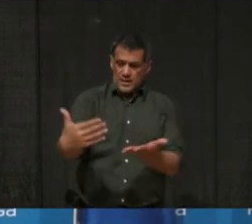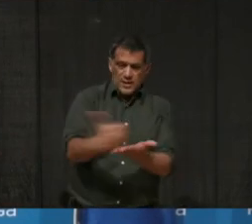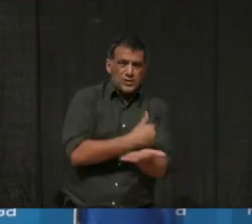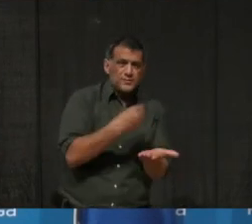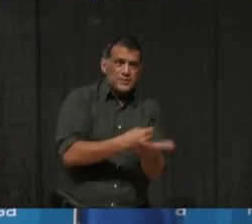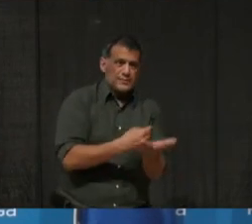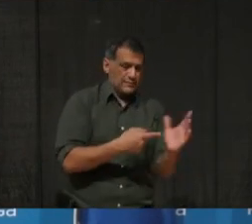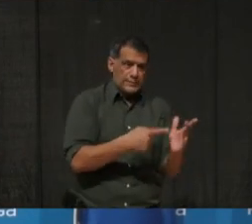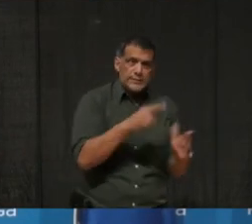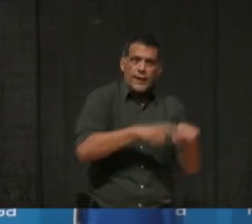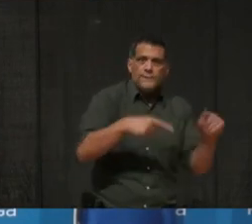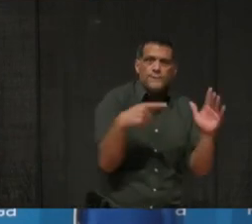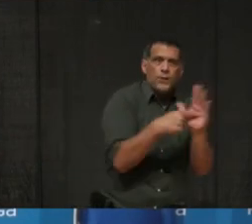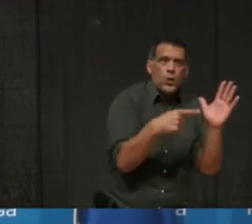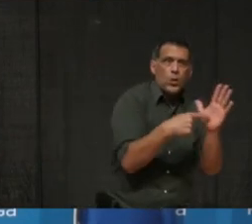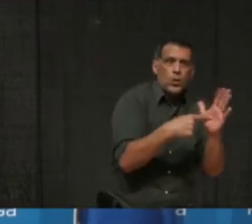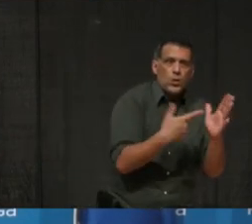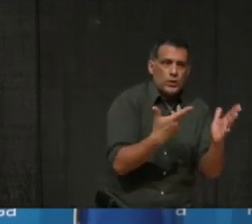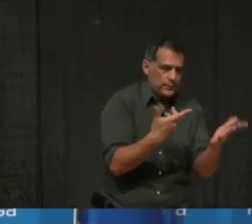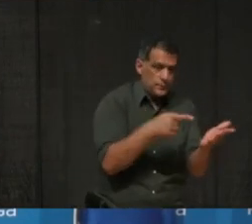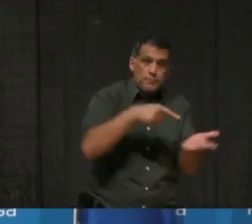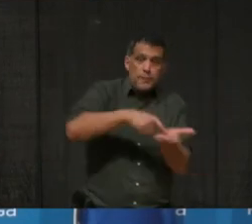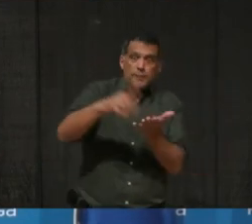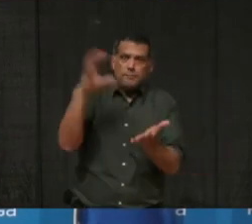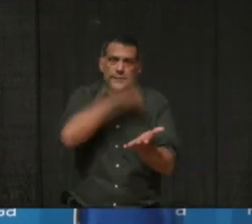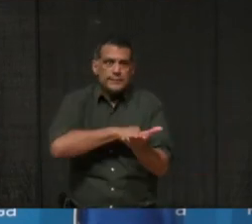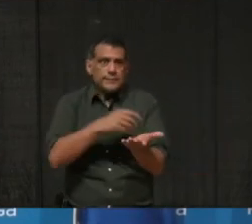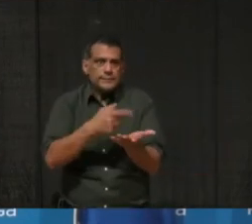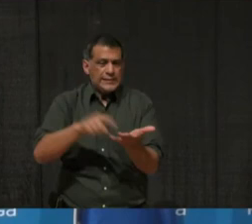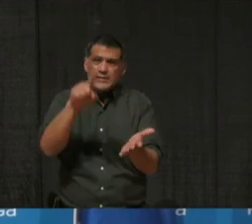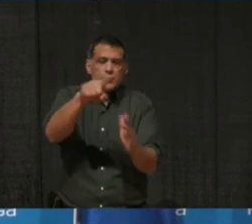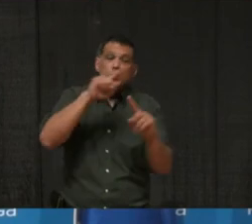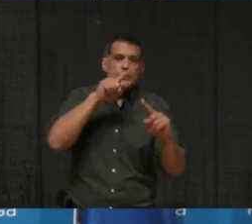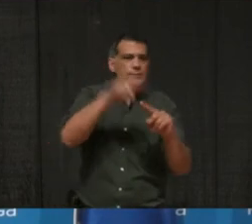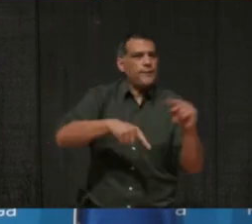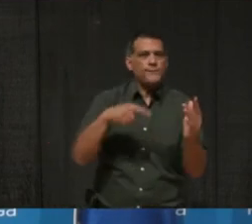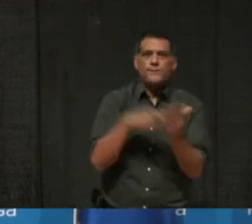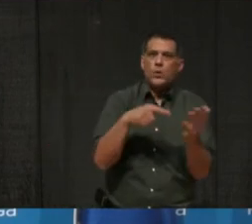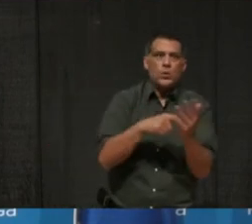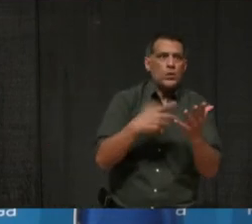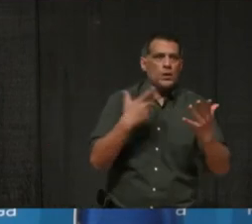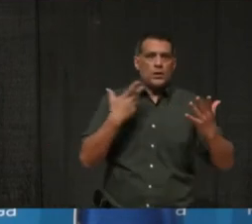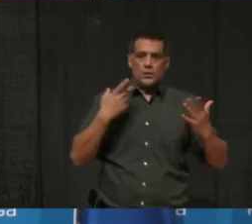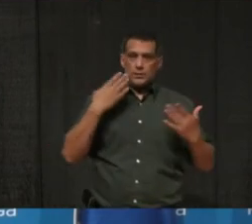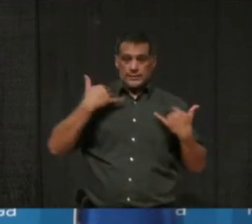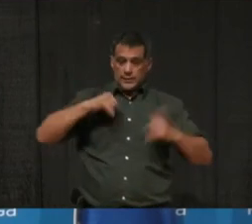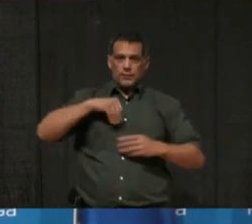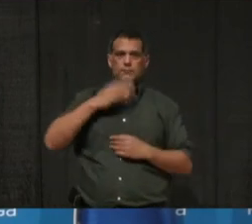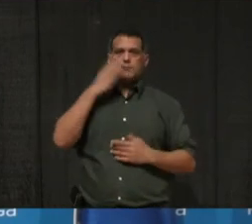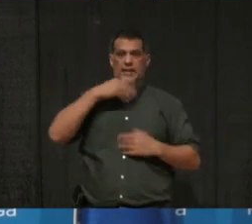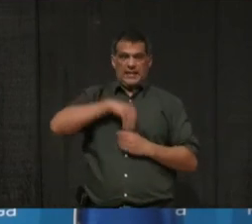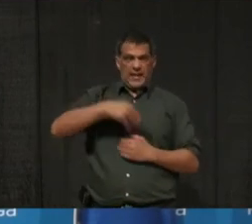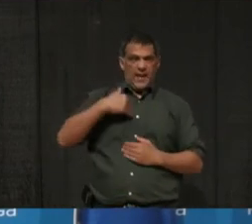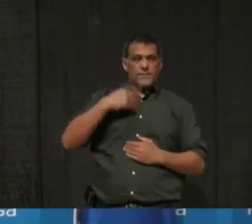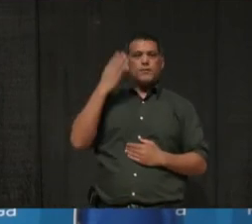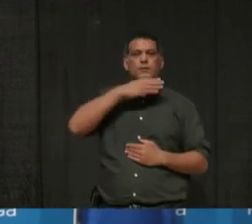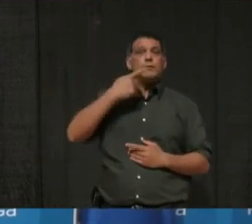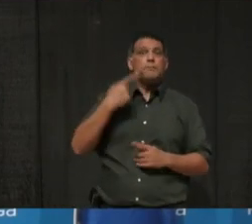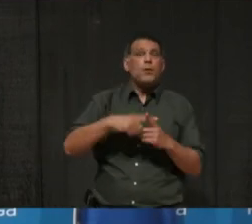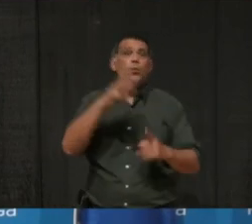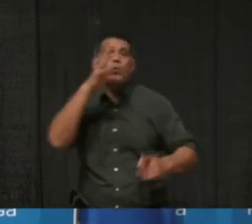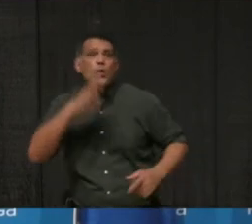afford to miss a paycheck. And the reality is that many are women, and many come from